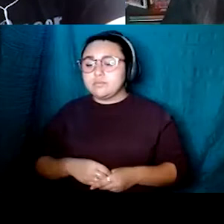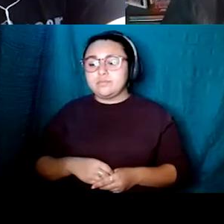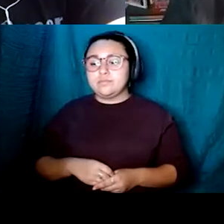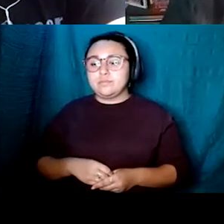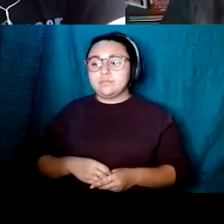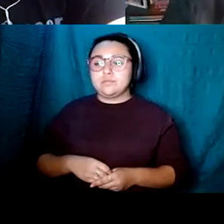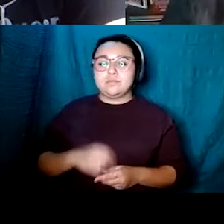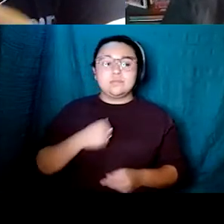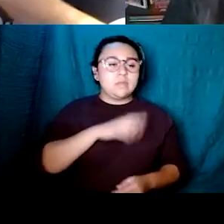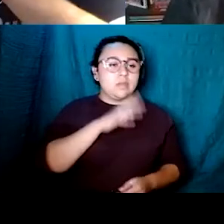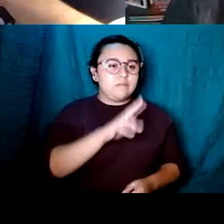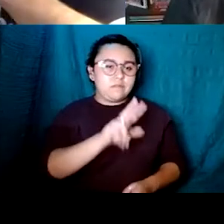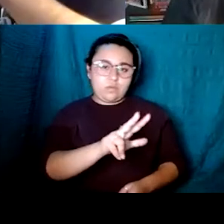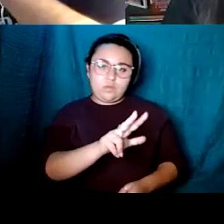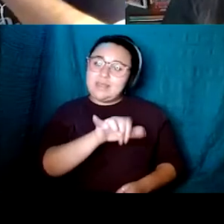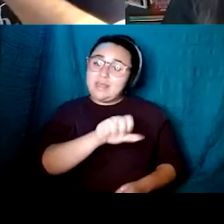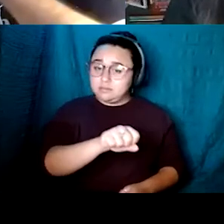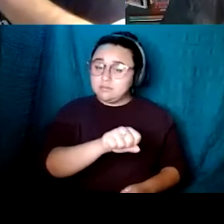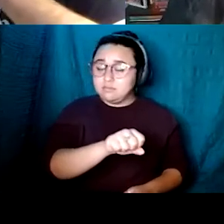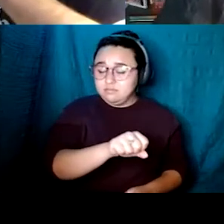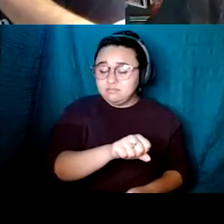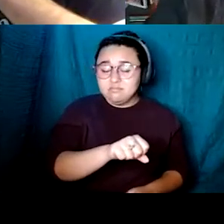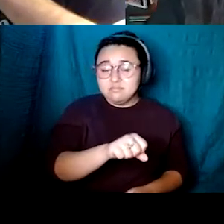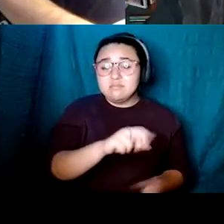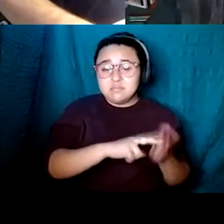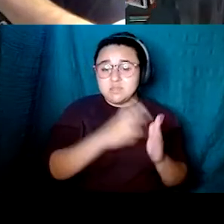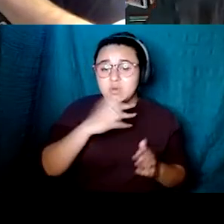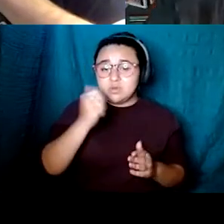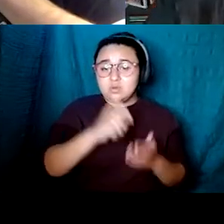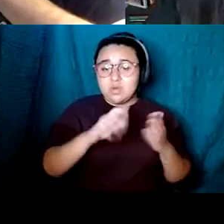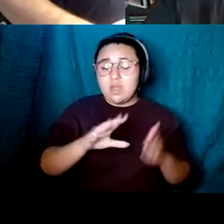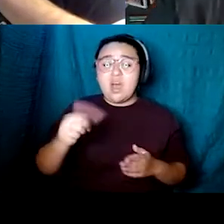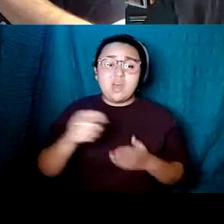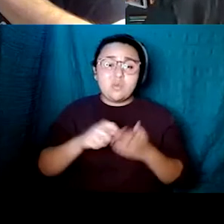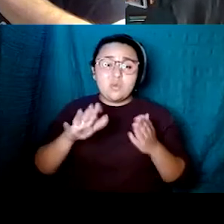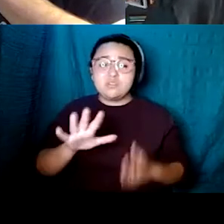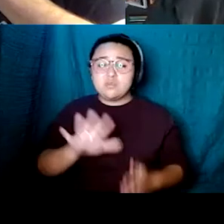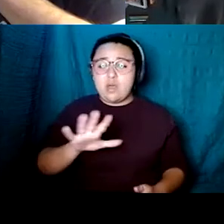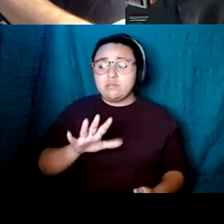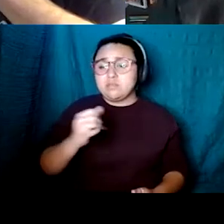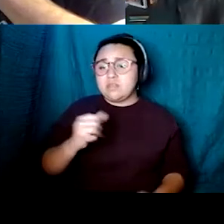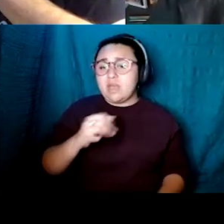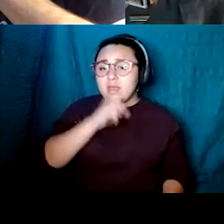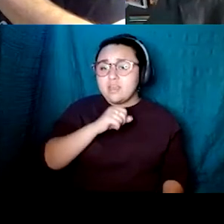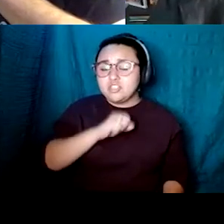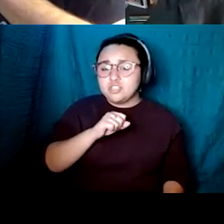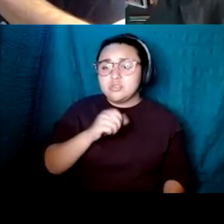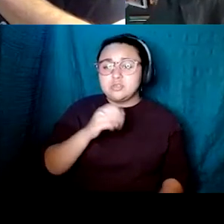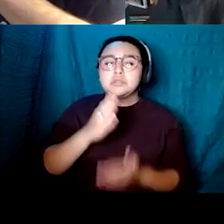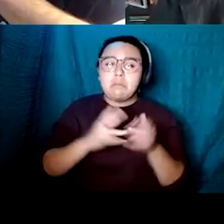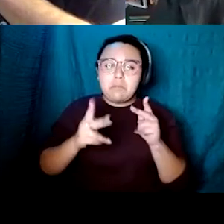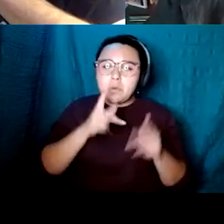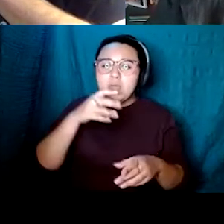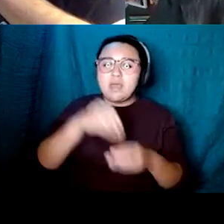I'm 53 years old, so yes. And there's a couple of other writers who are around my age. So we have people who are in their 50s